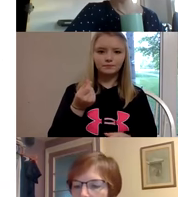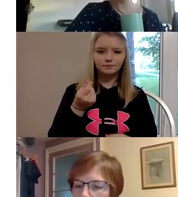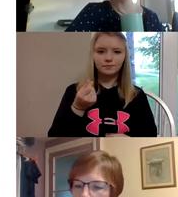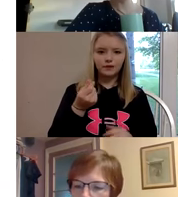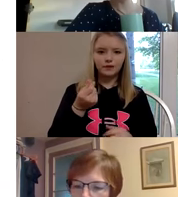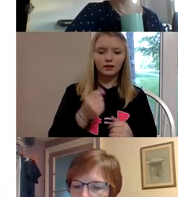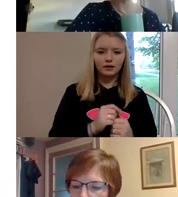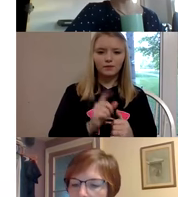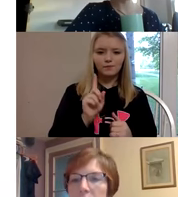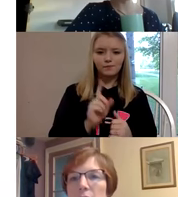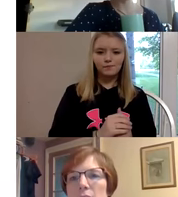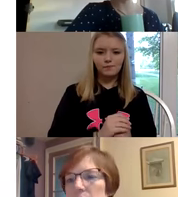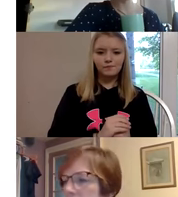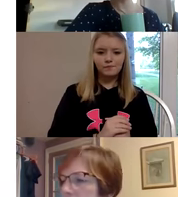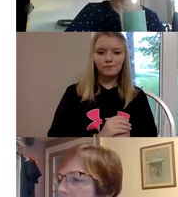Wait a second.